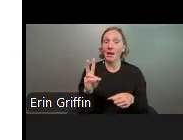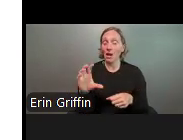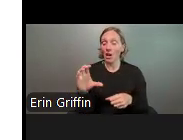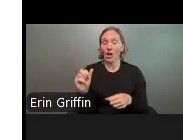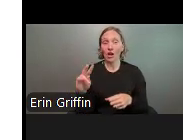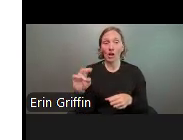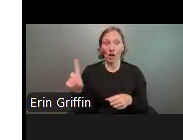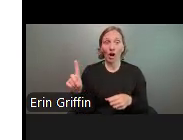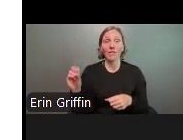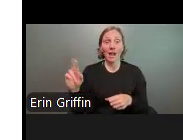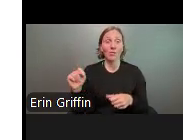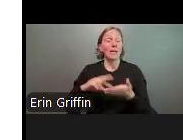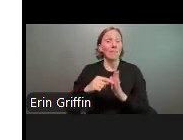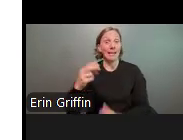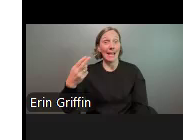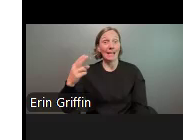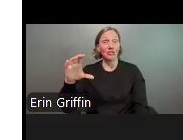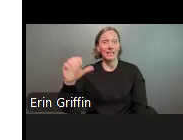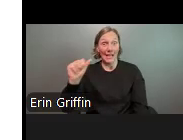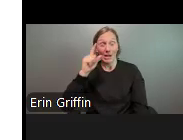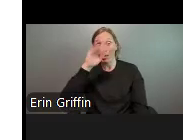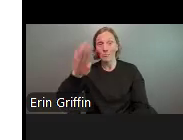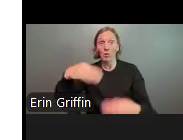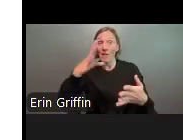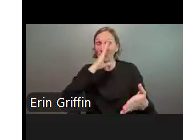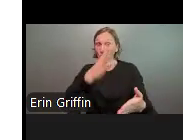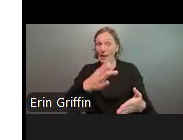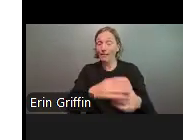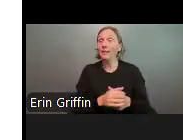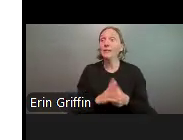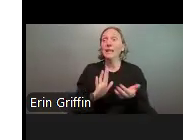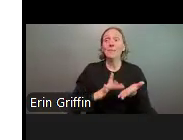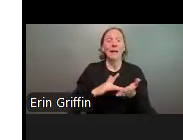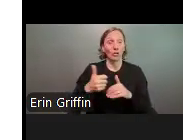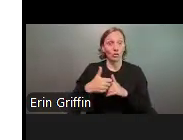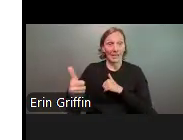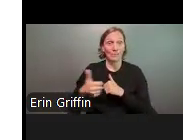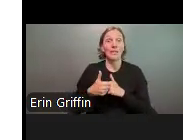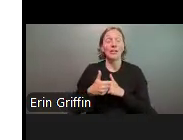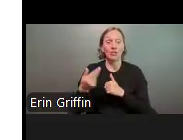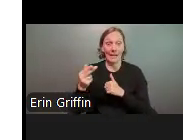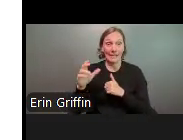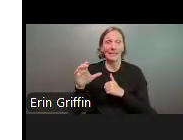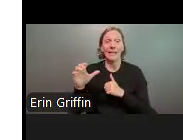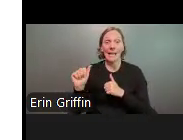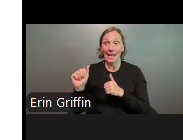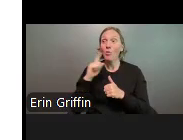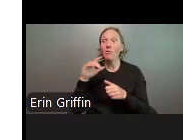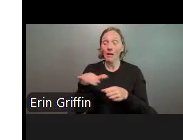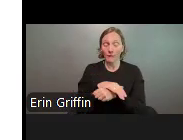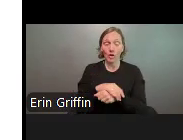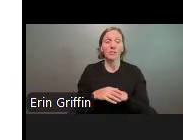by healthcare authority directly. So medical transportation is covered, and